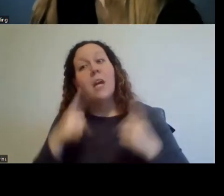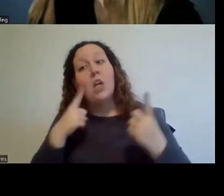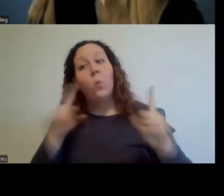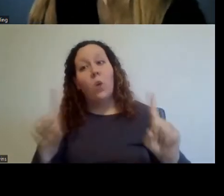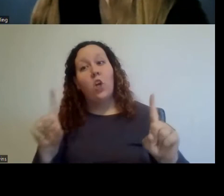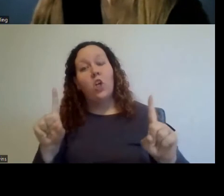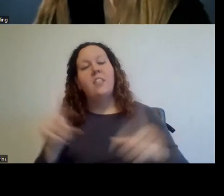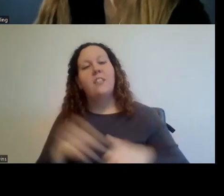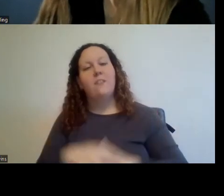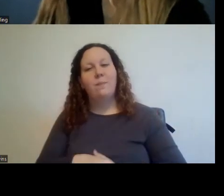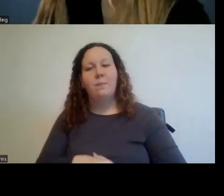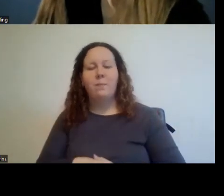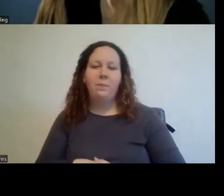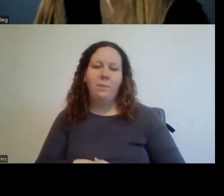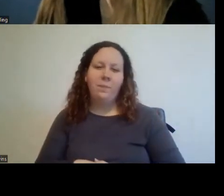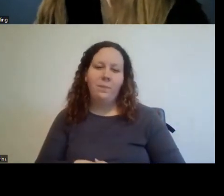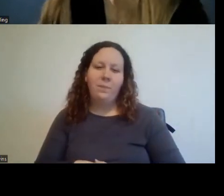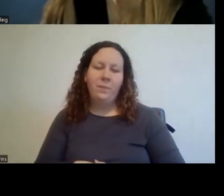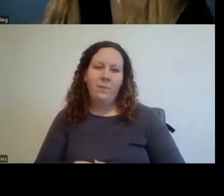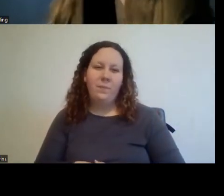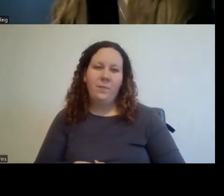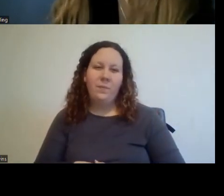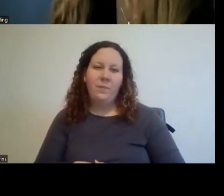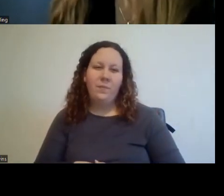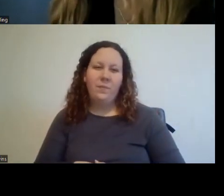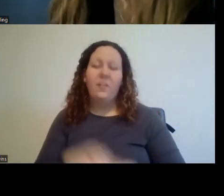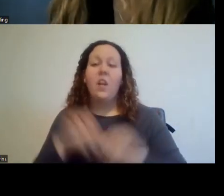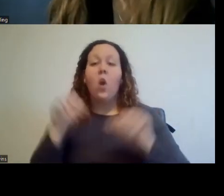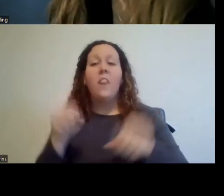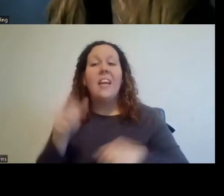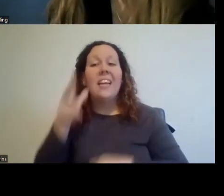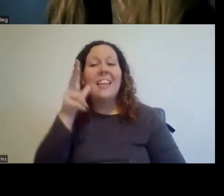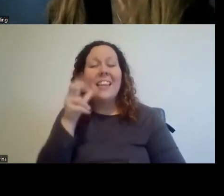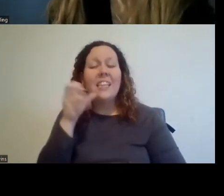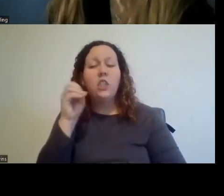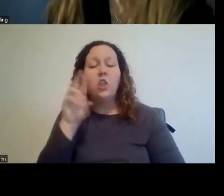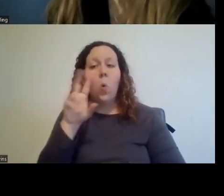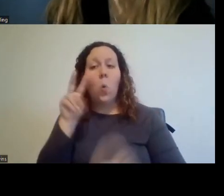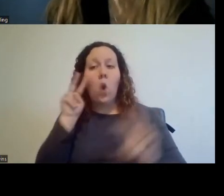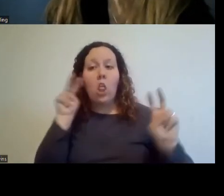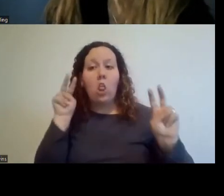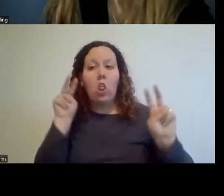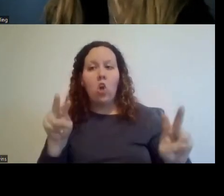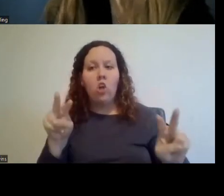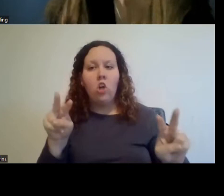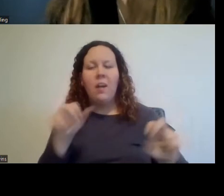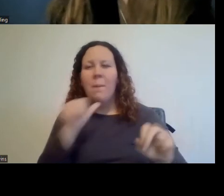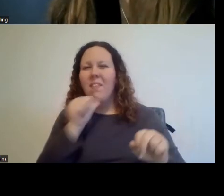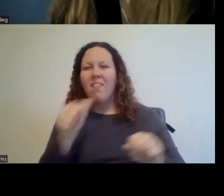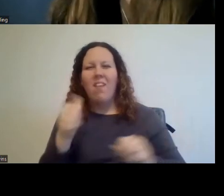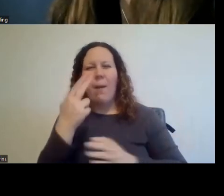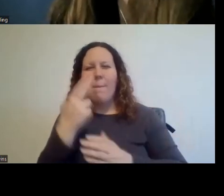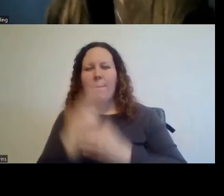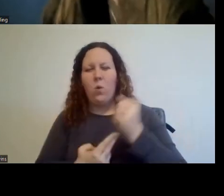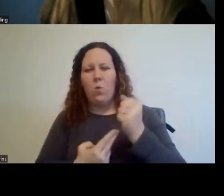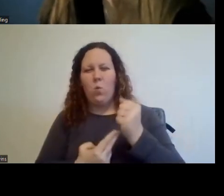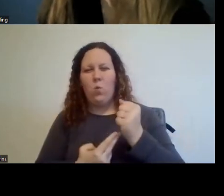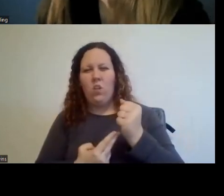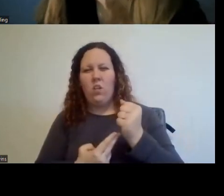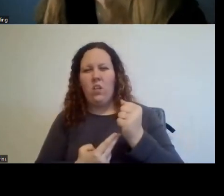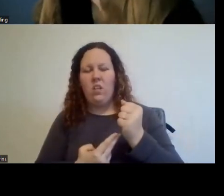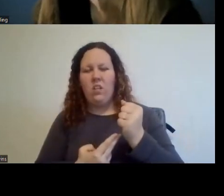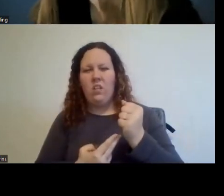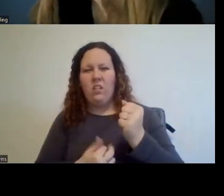that. So they can listen or look, but not both. They can't look at written material or